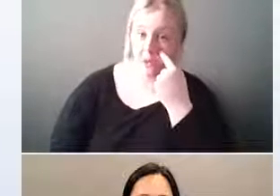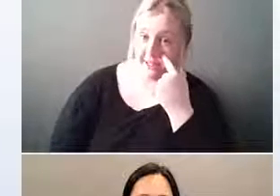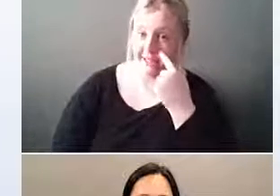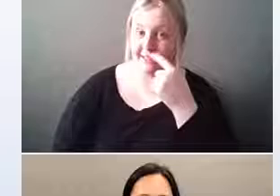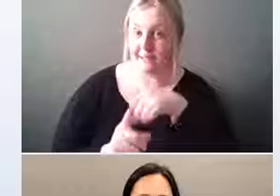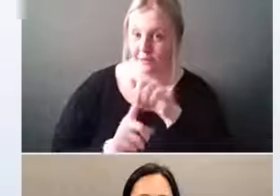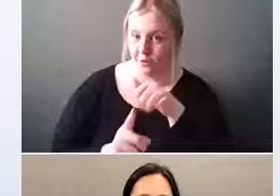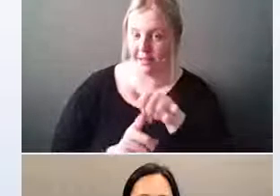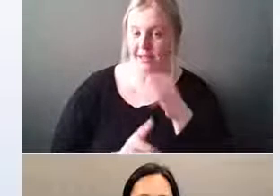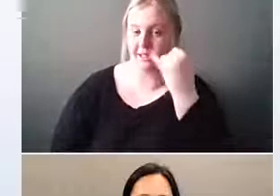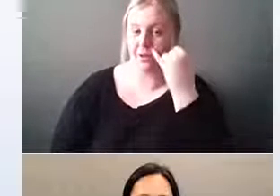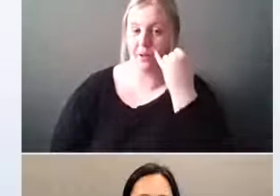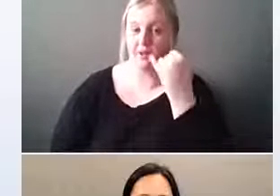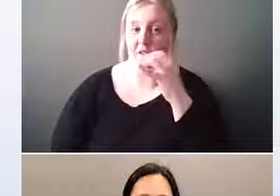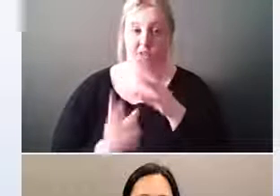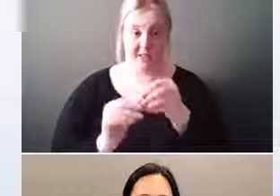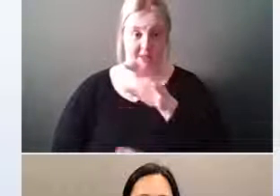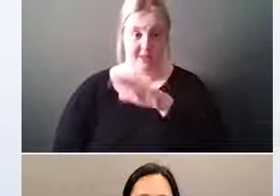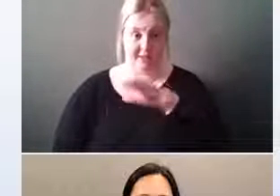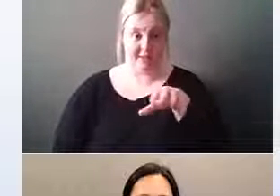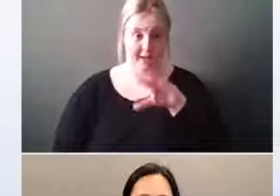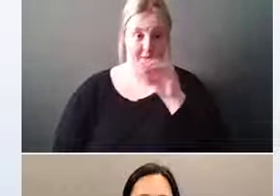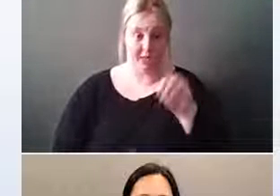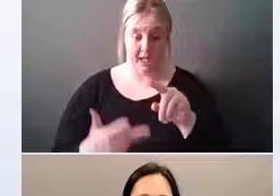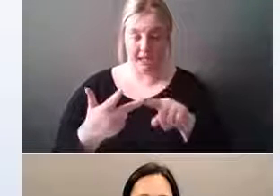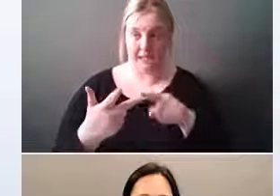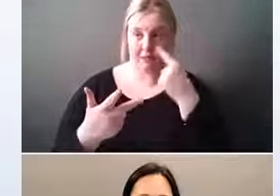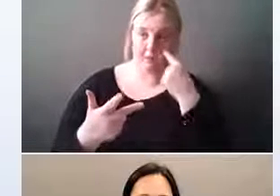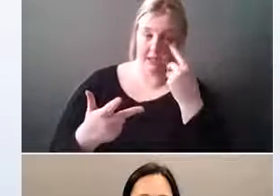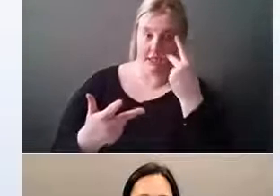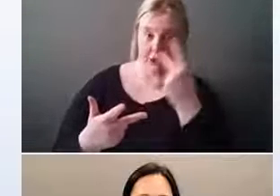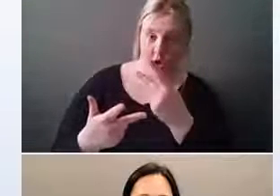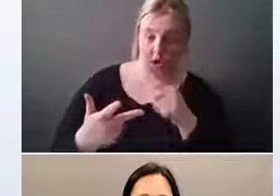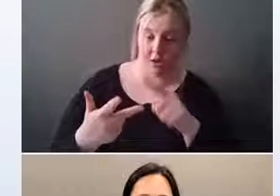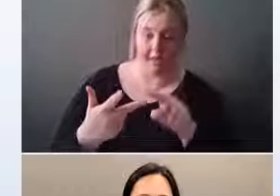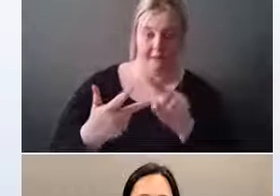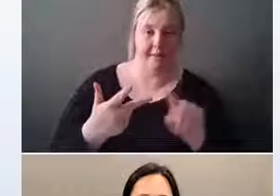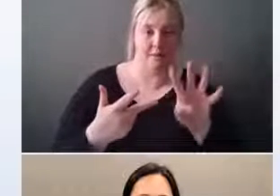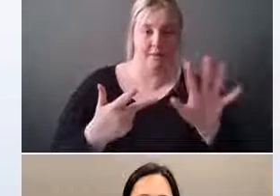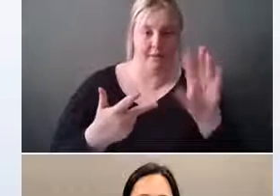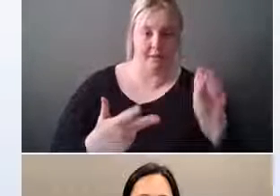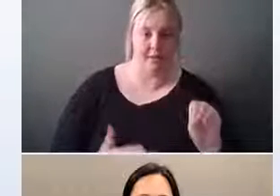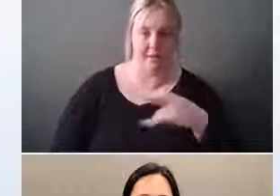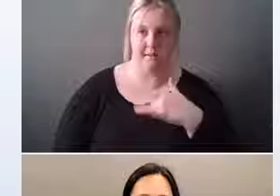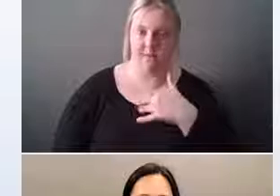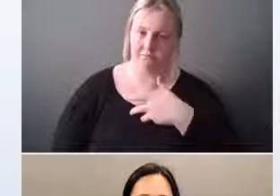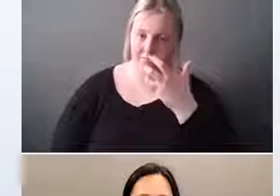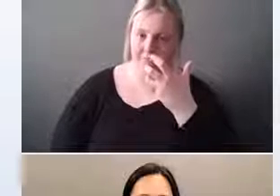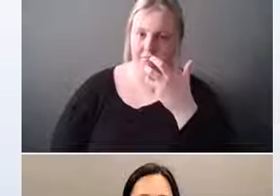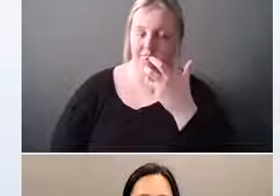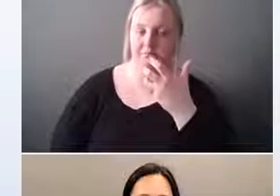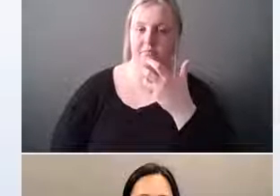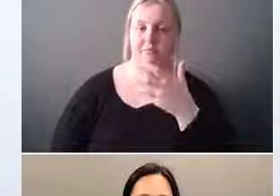55% of respondents who said that they had seen it, 45% of them said that it made them very angry. And